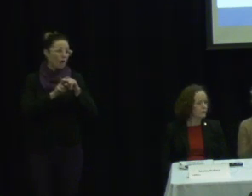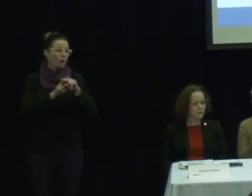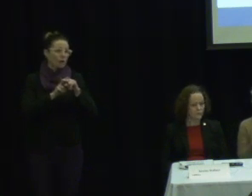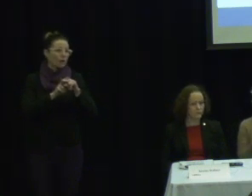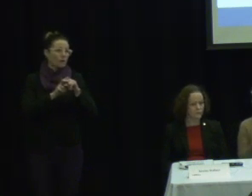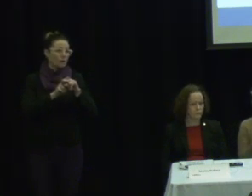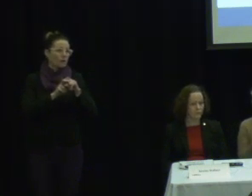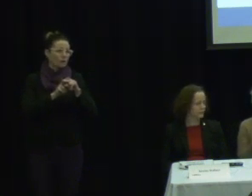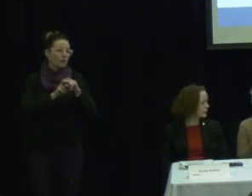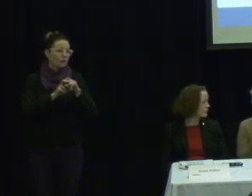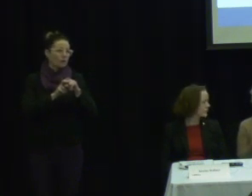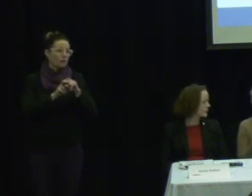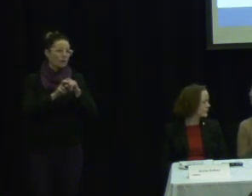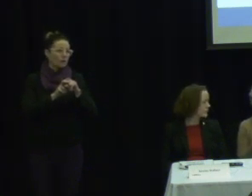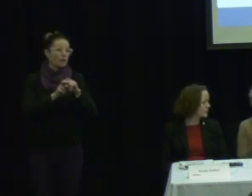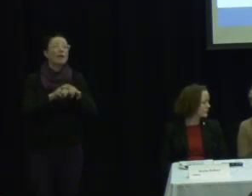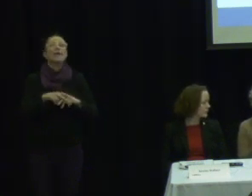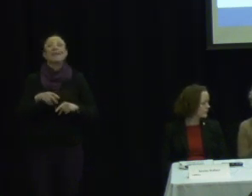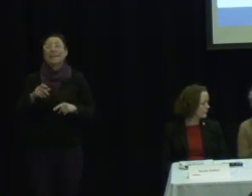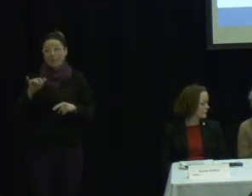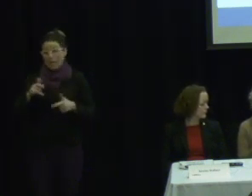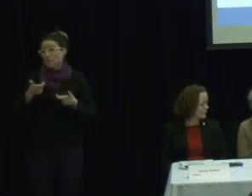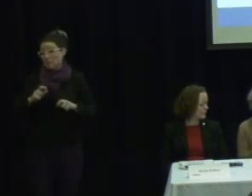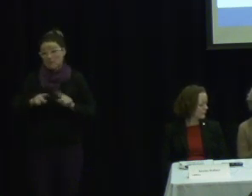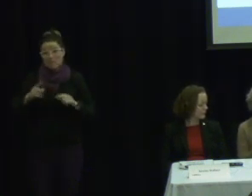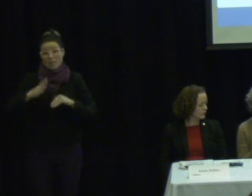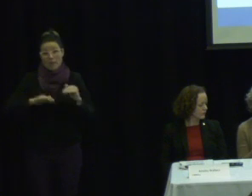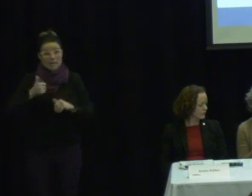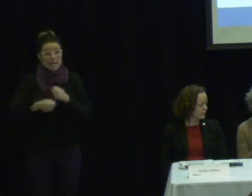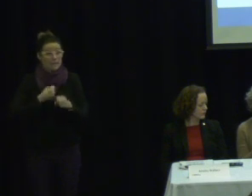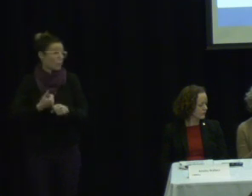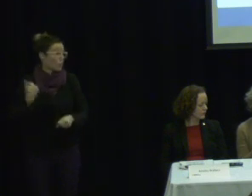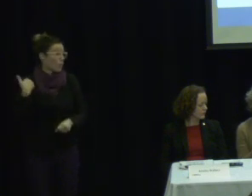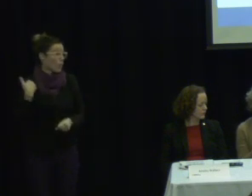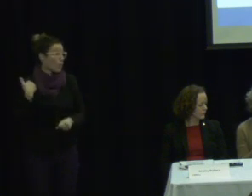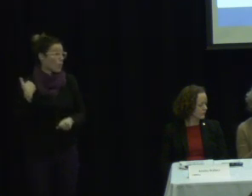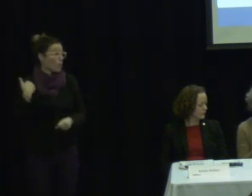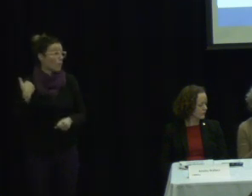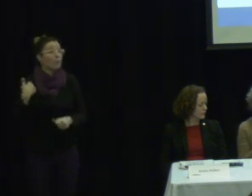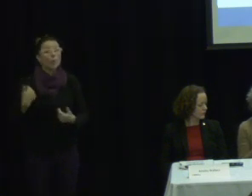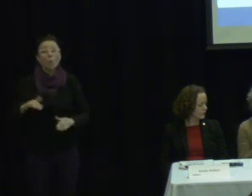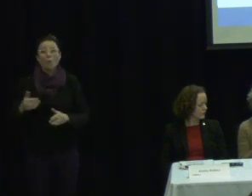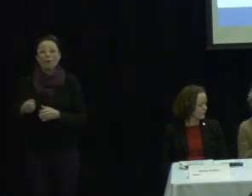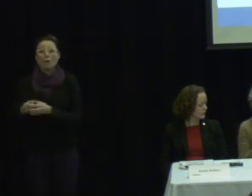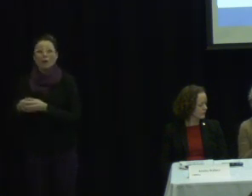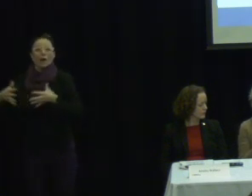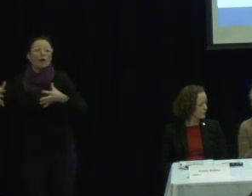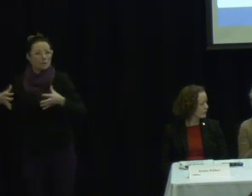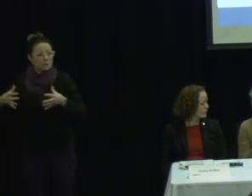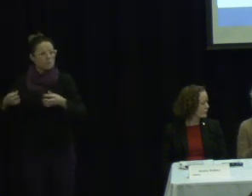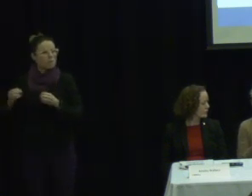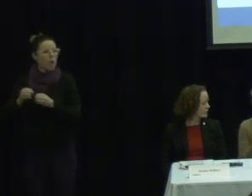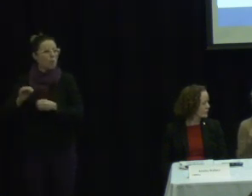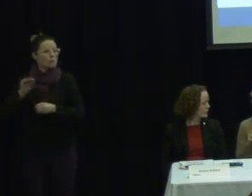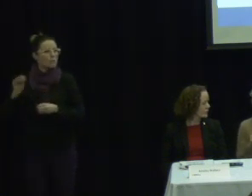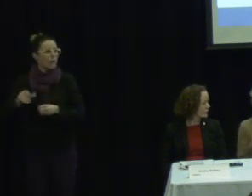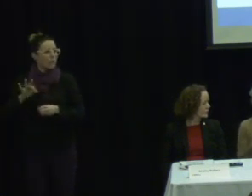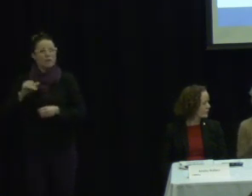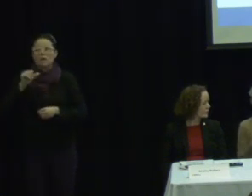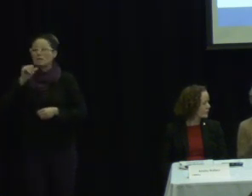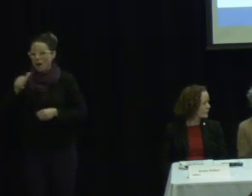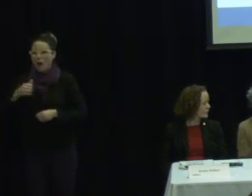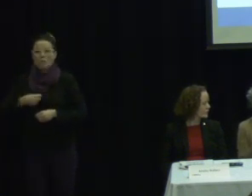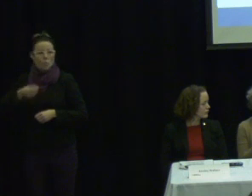huge change from where USM was 10 years ago. So the change has been quick. And it's resulted in